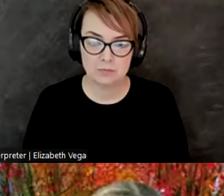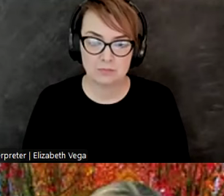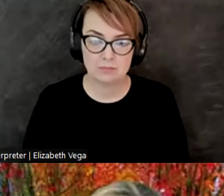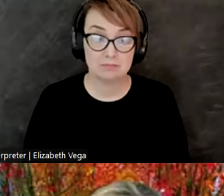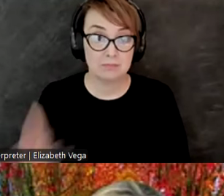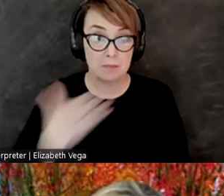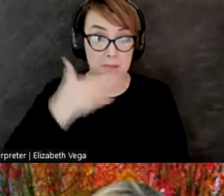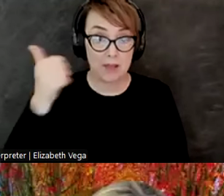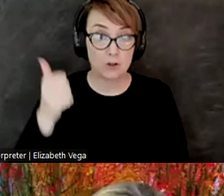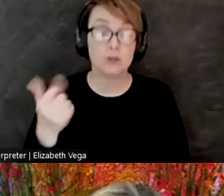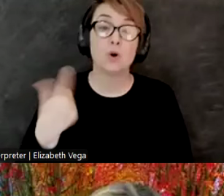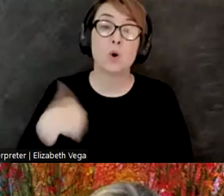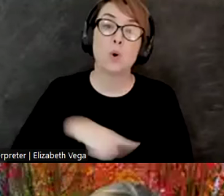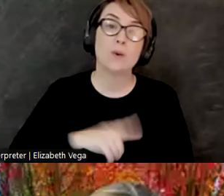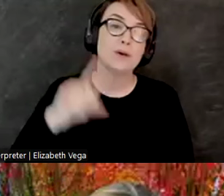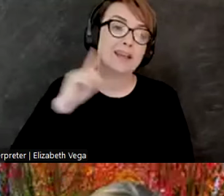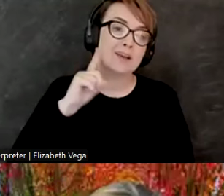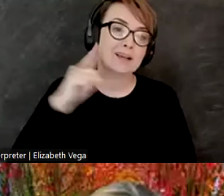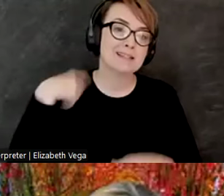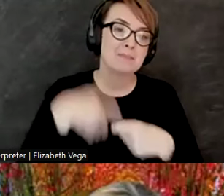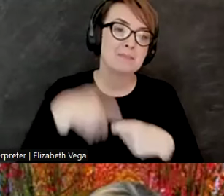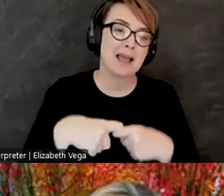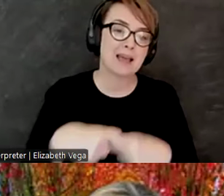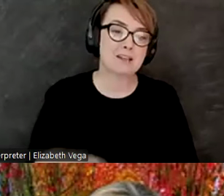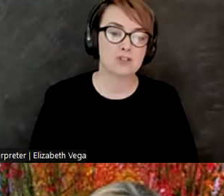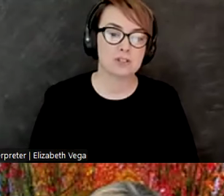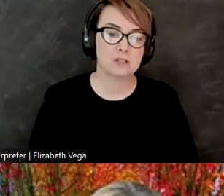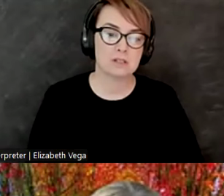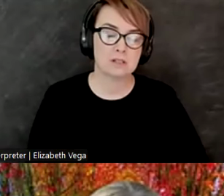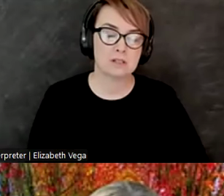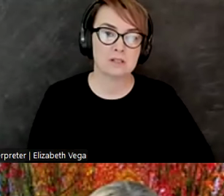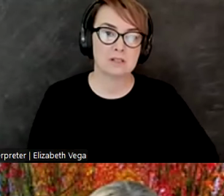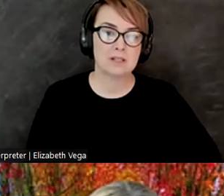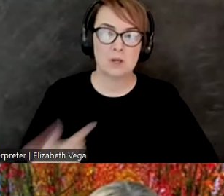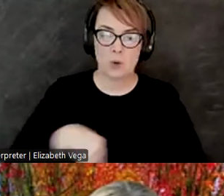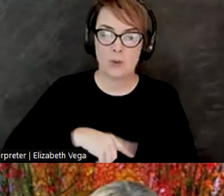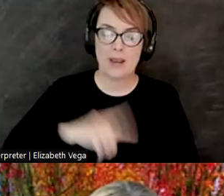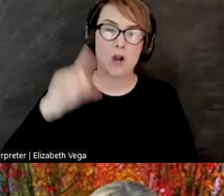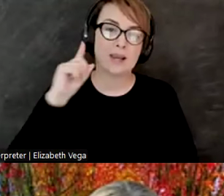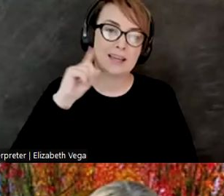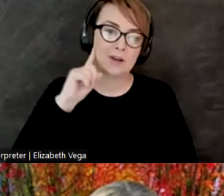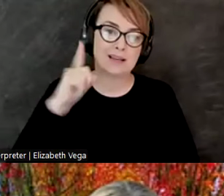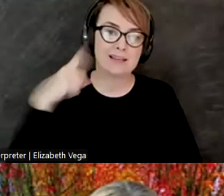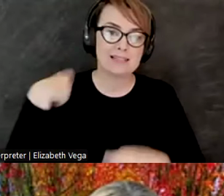We're hearing Spanish. Yeah, we are hearing Spanish in the English channel.